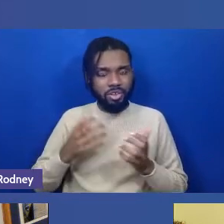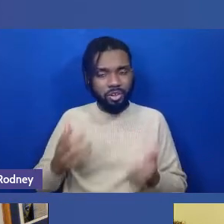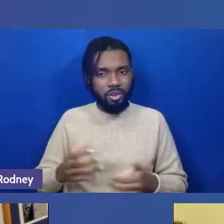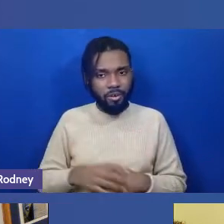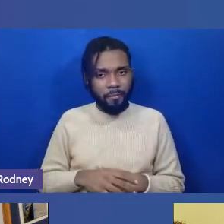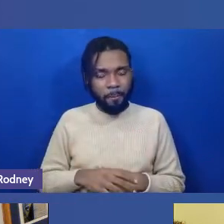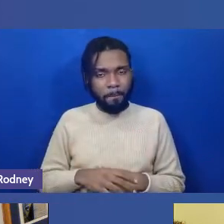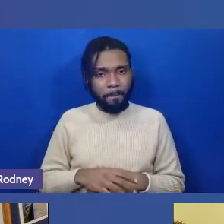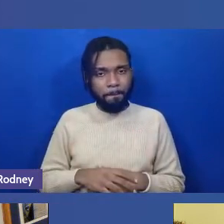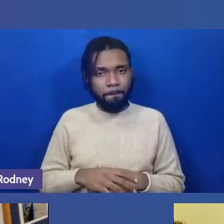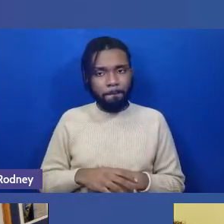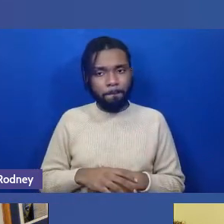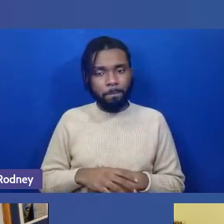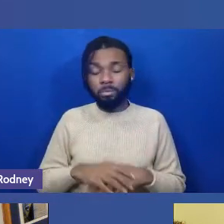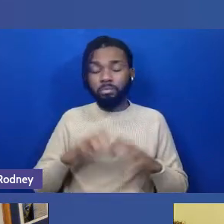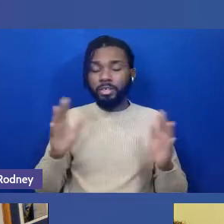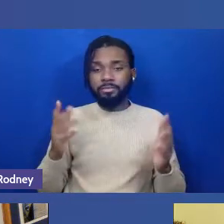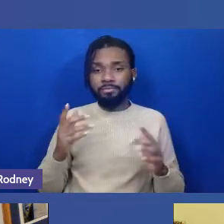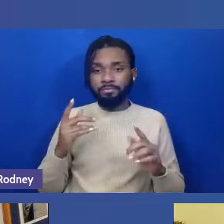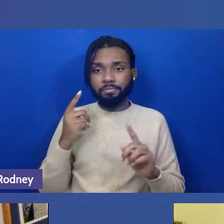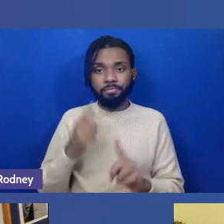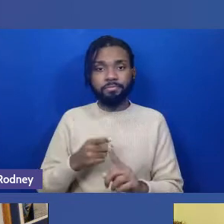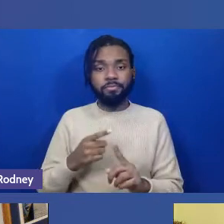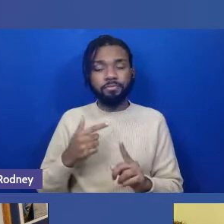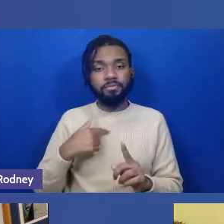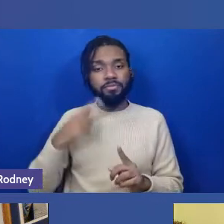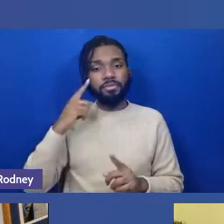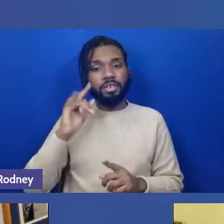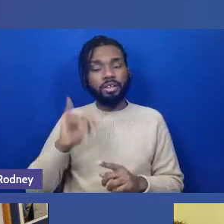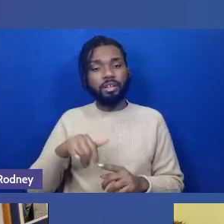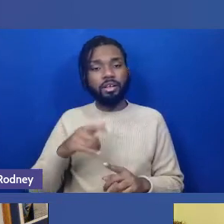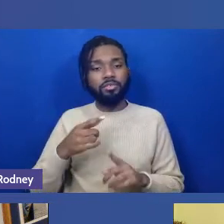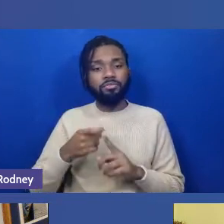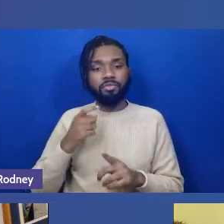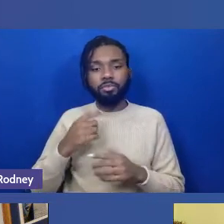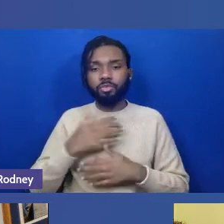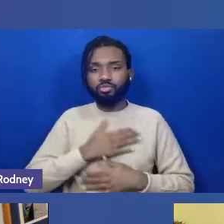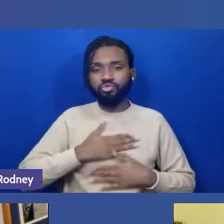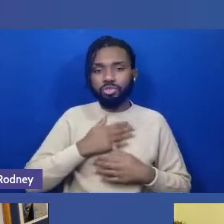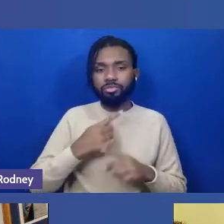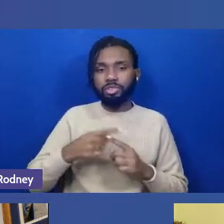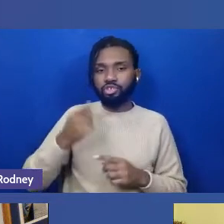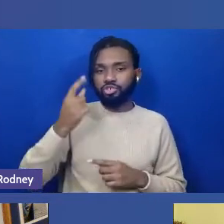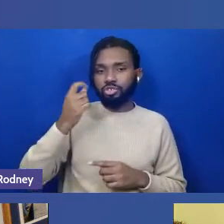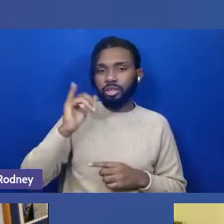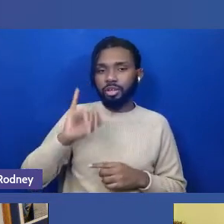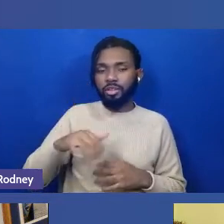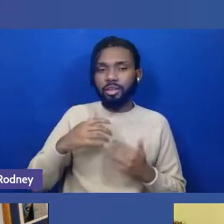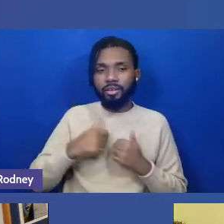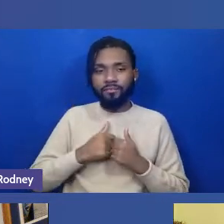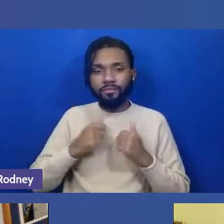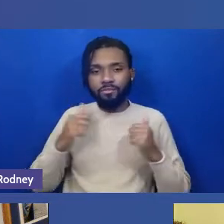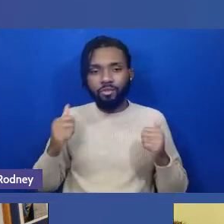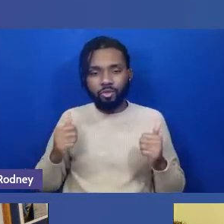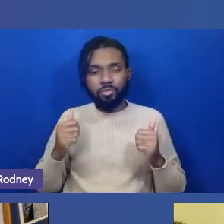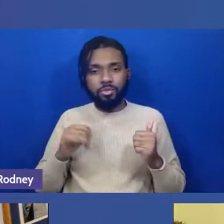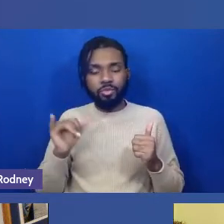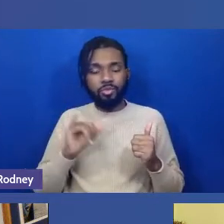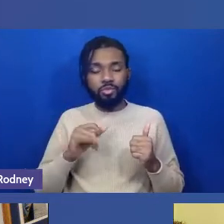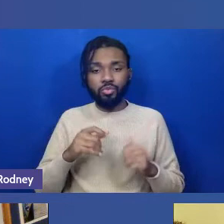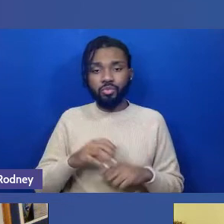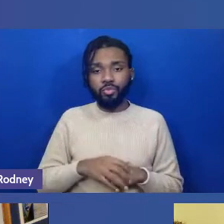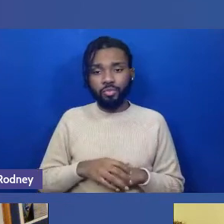So all of that is to say that I think it comes from appreciating and understanding that vulnerability. And it's really hard when you are